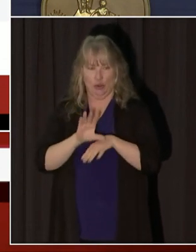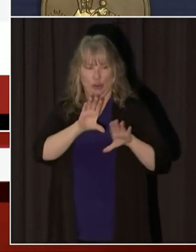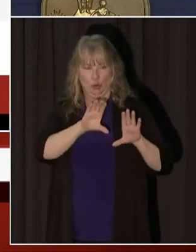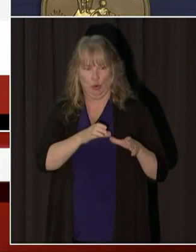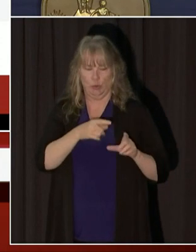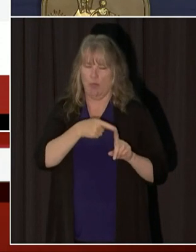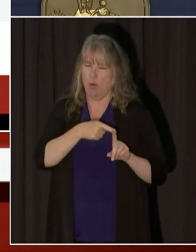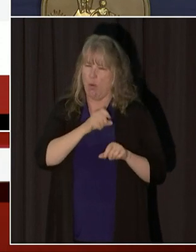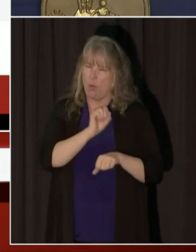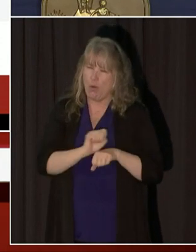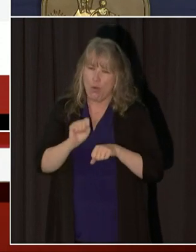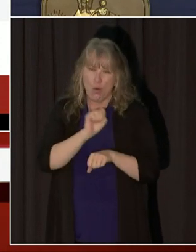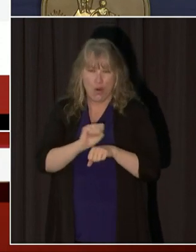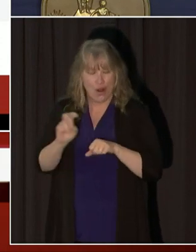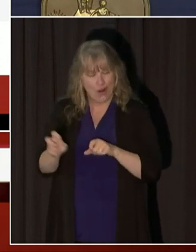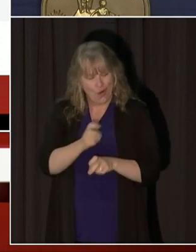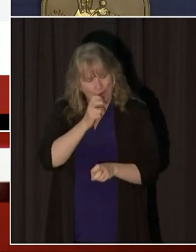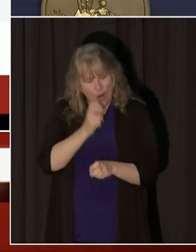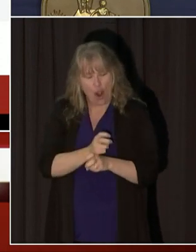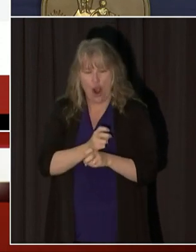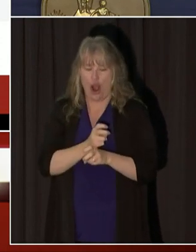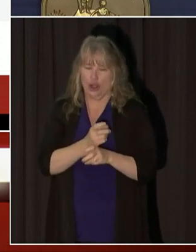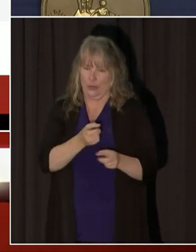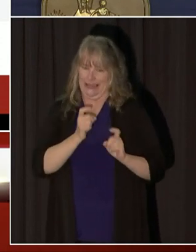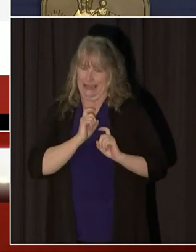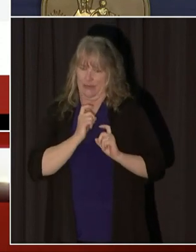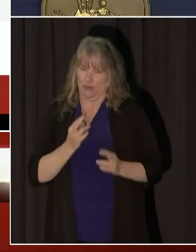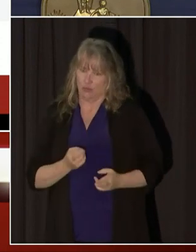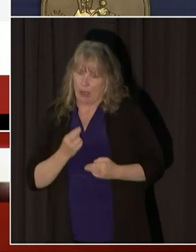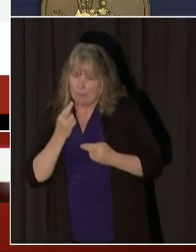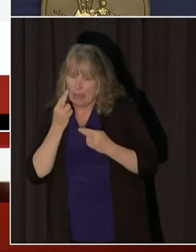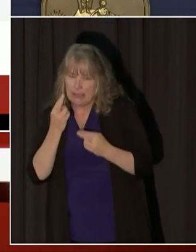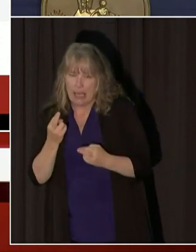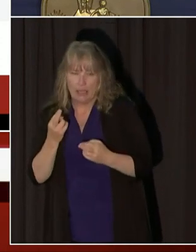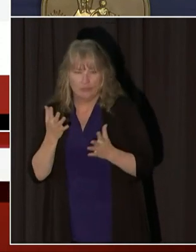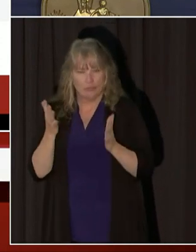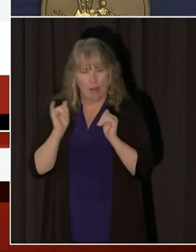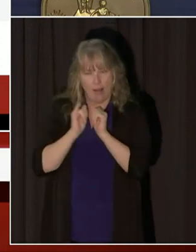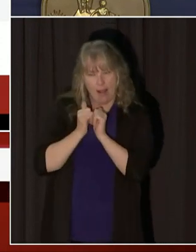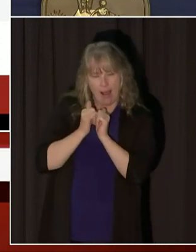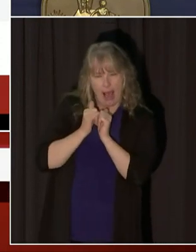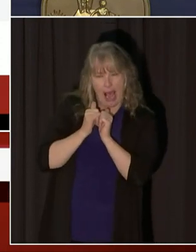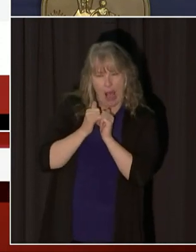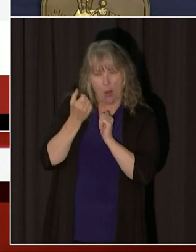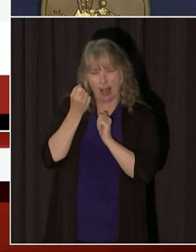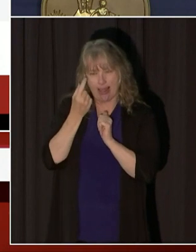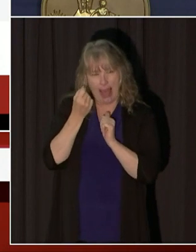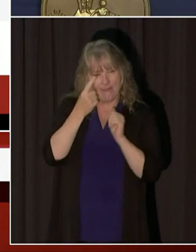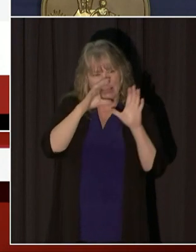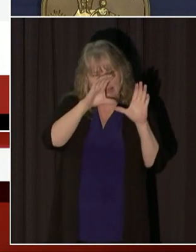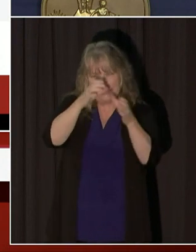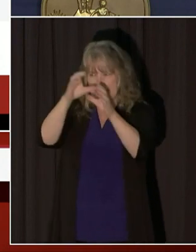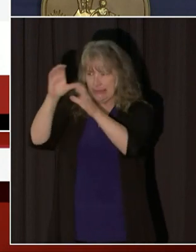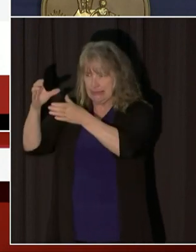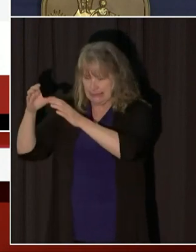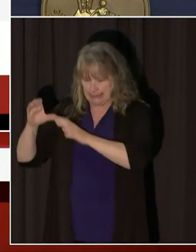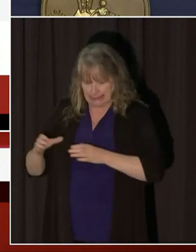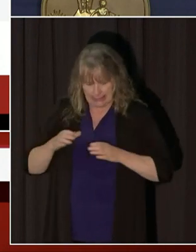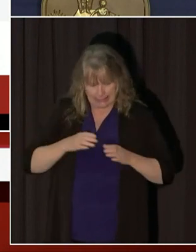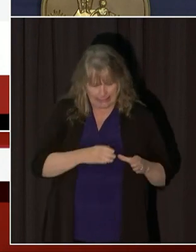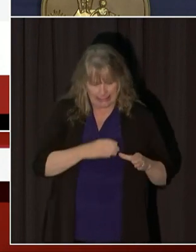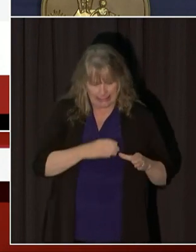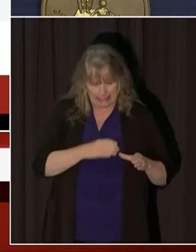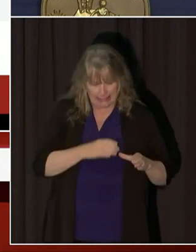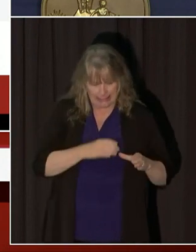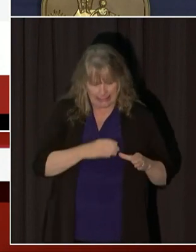diligently to make recommendations to me on how 11 sectors in the district's